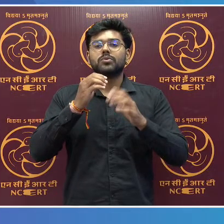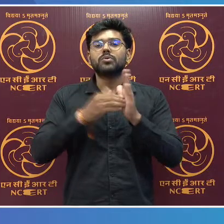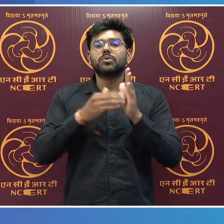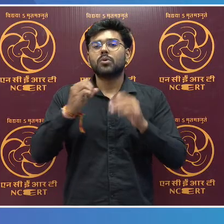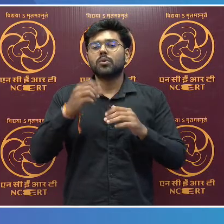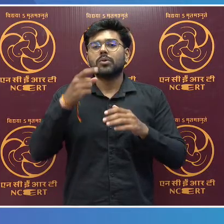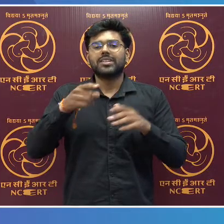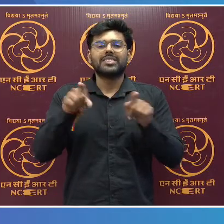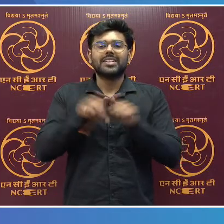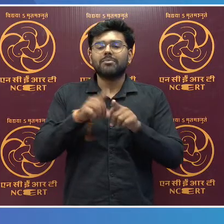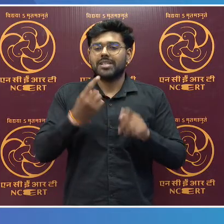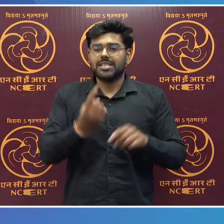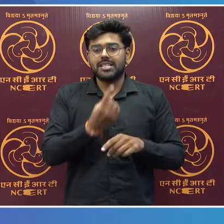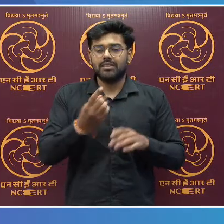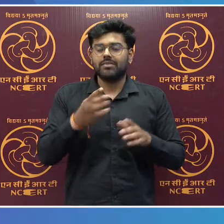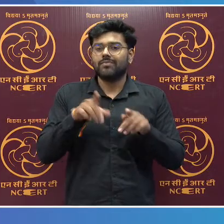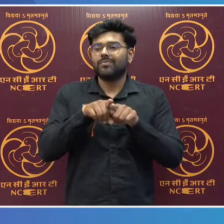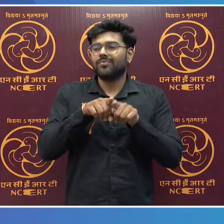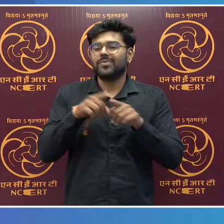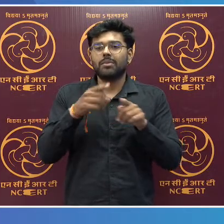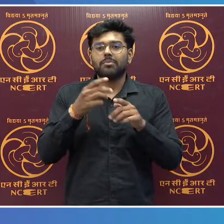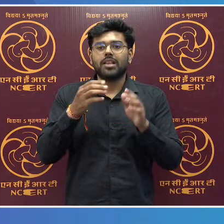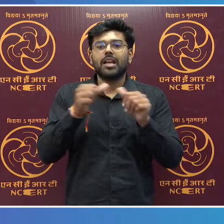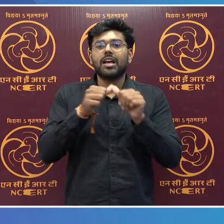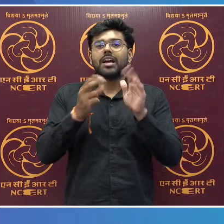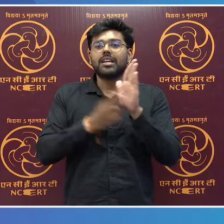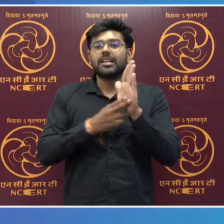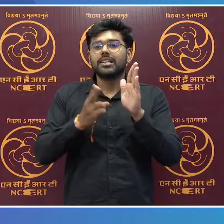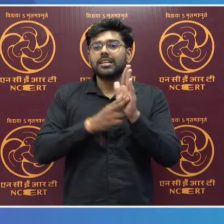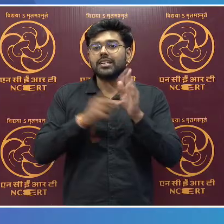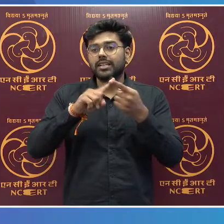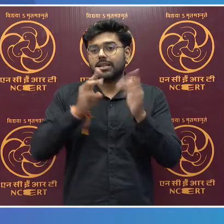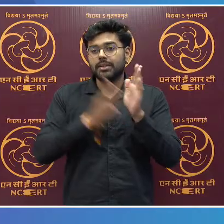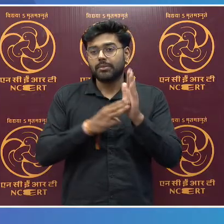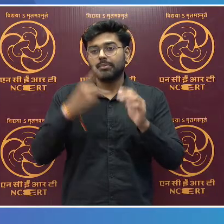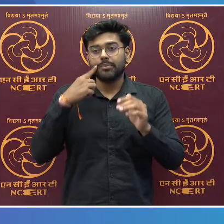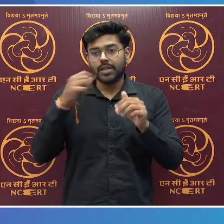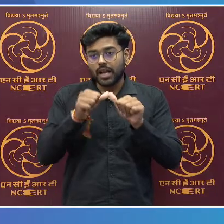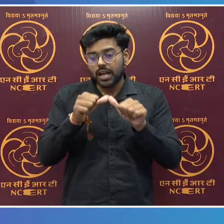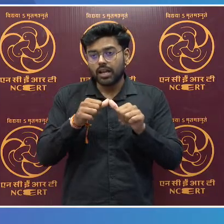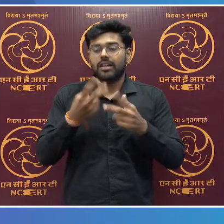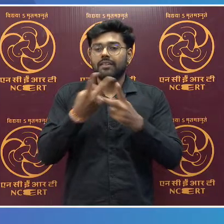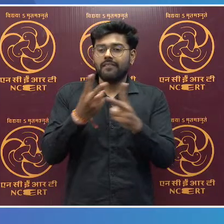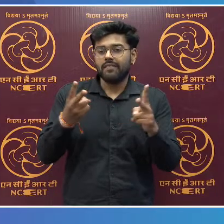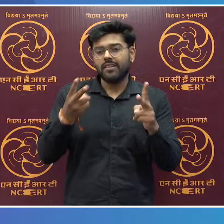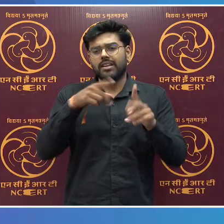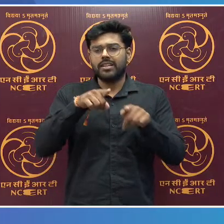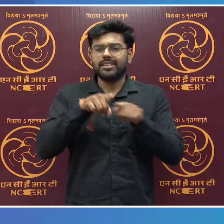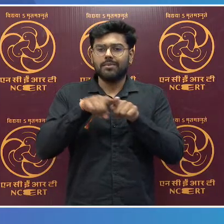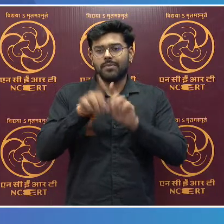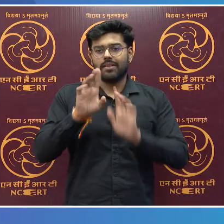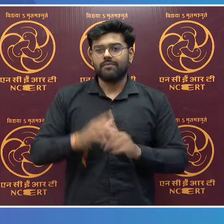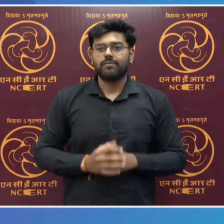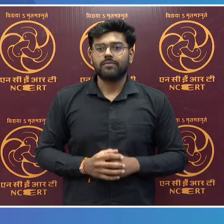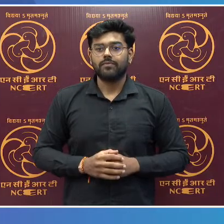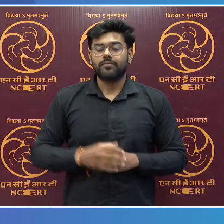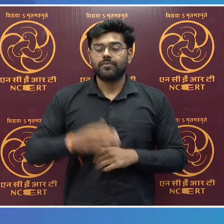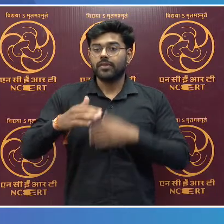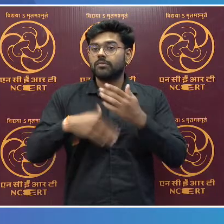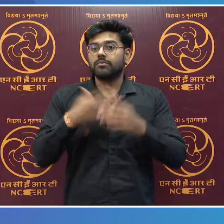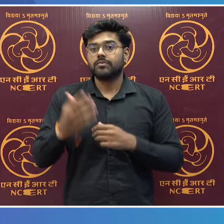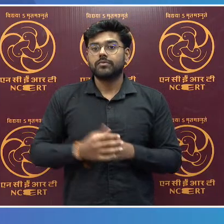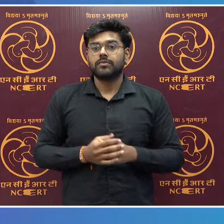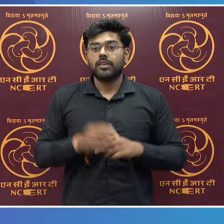like amoeba is the example, paramecium is the example of it. Okay. Next we